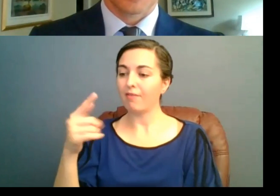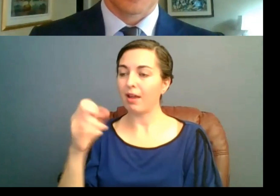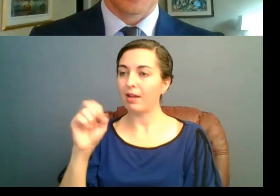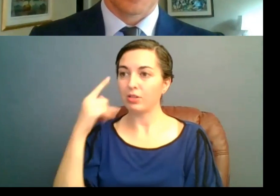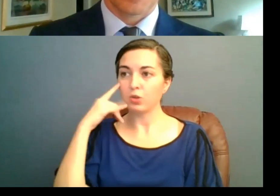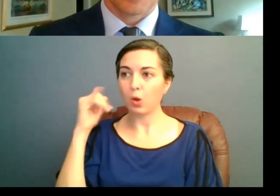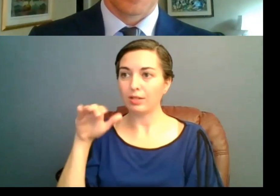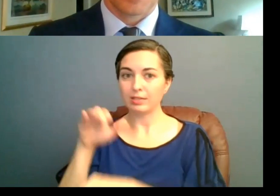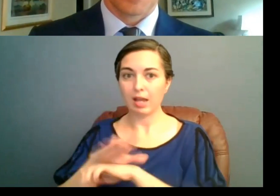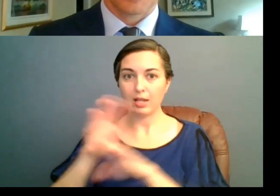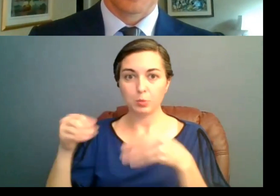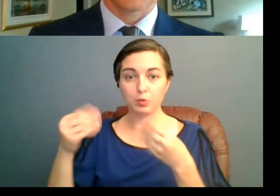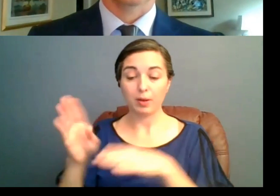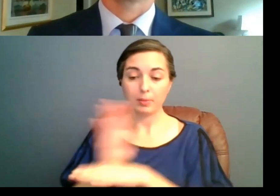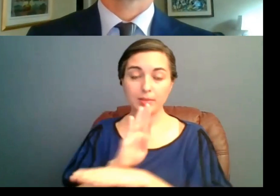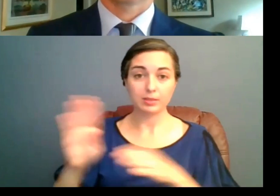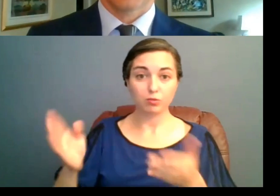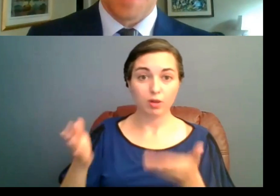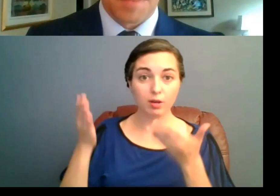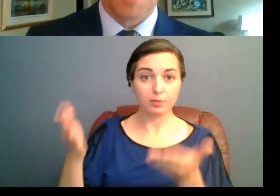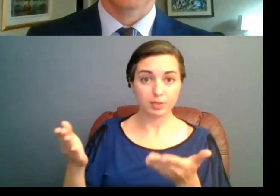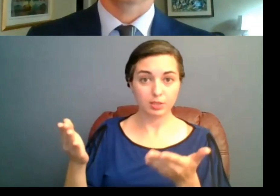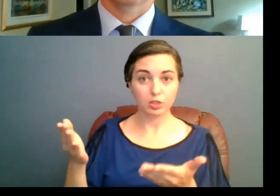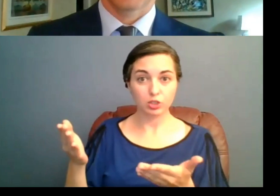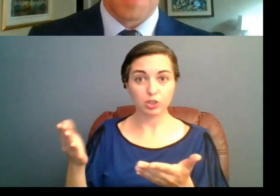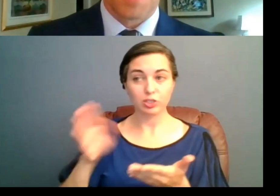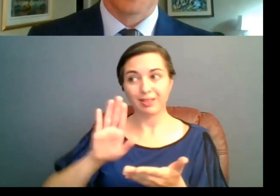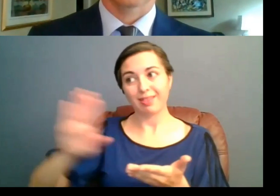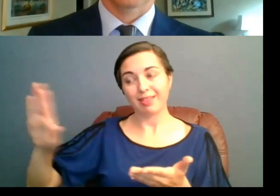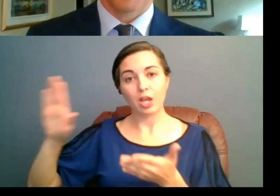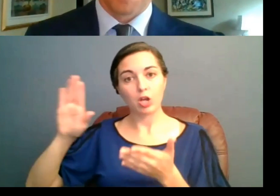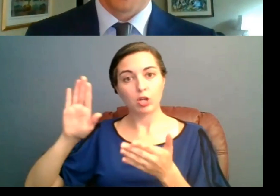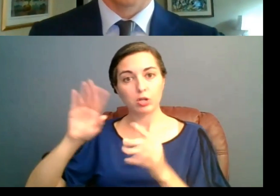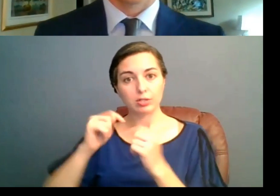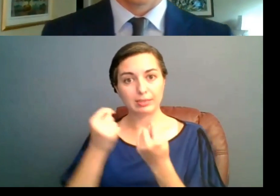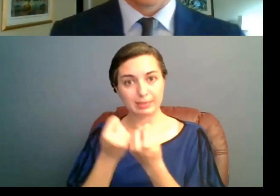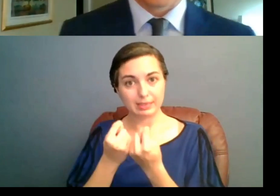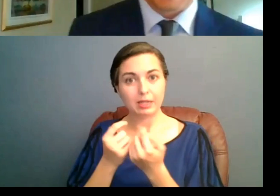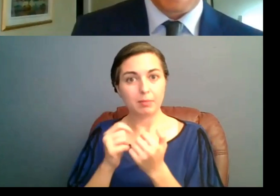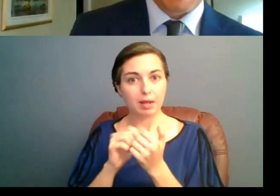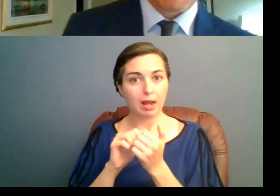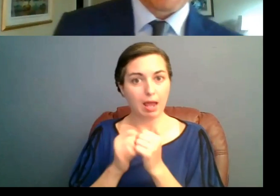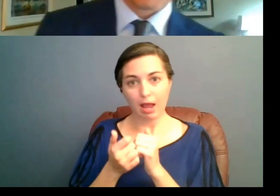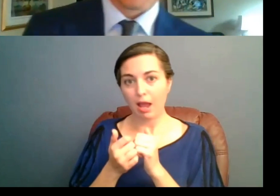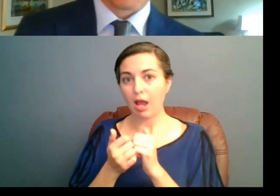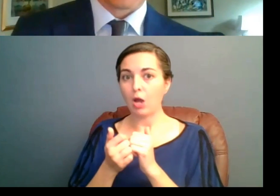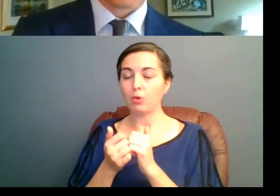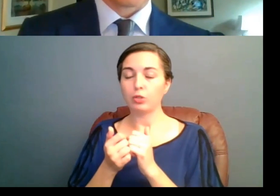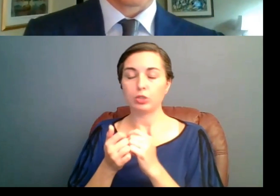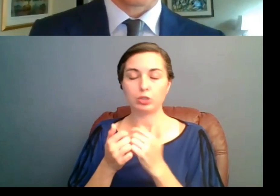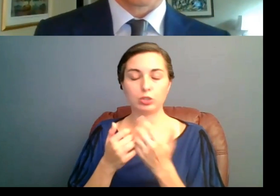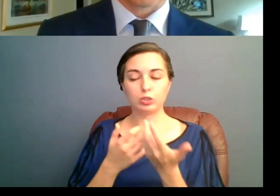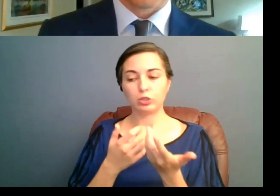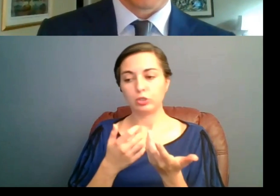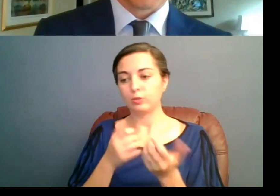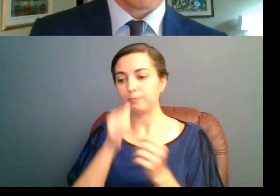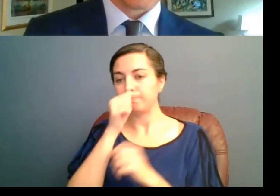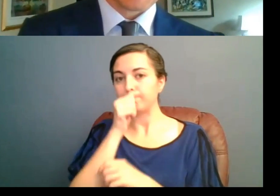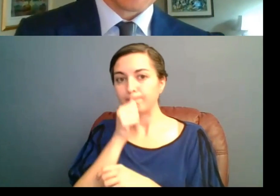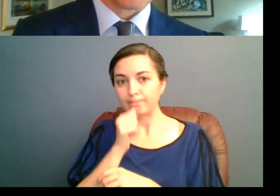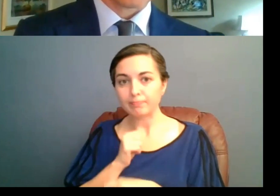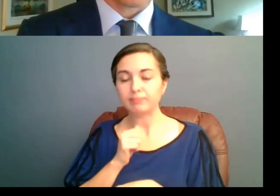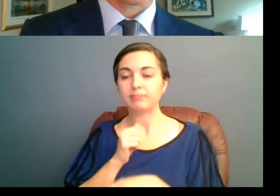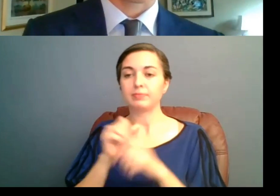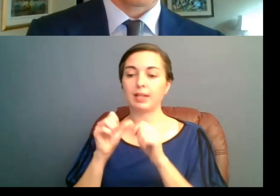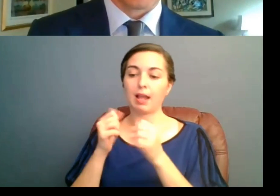business recommendations to their team on how to get over the honeymoon phase or keep their fans through the